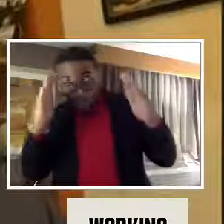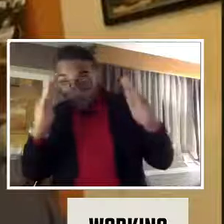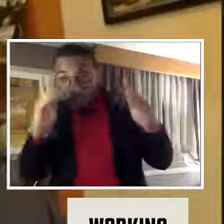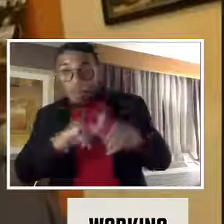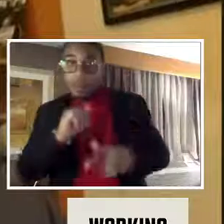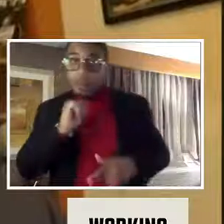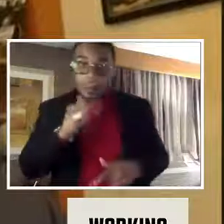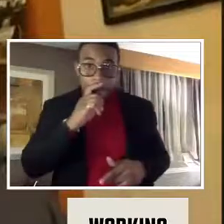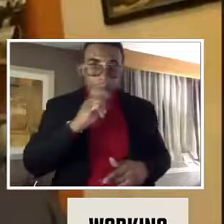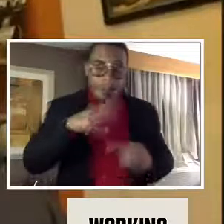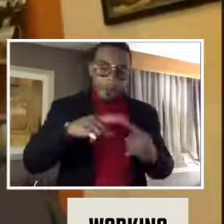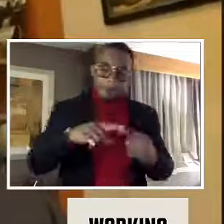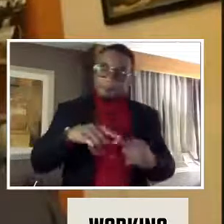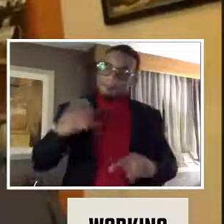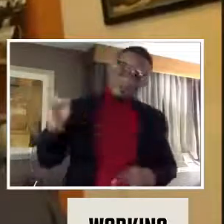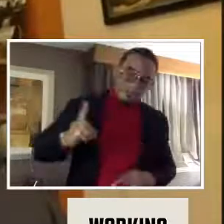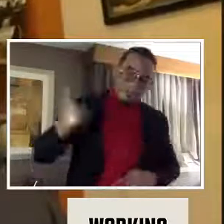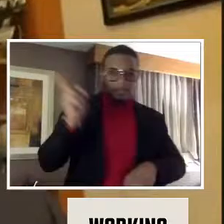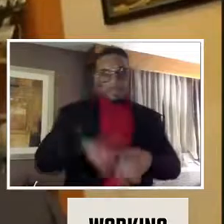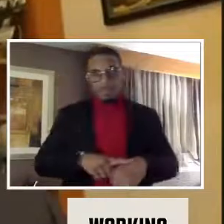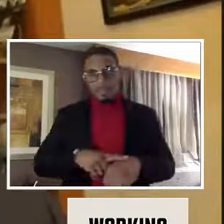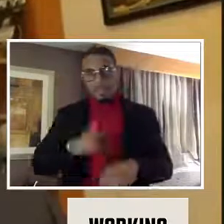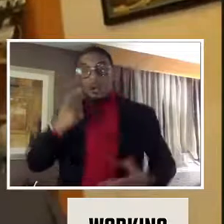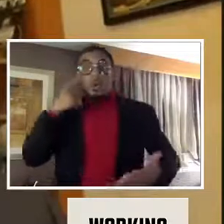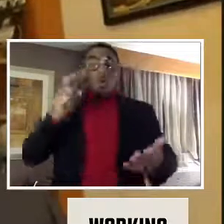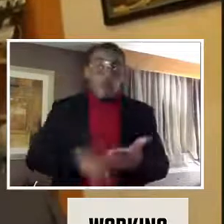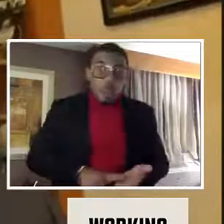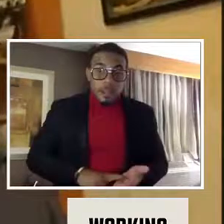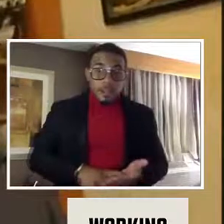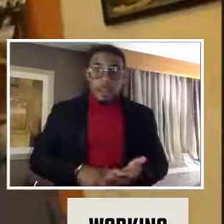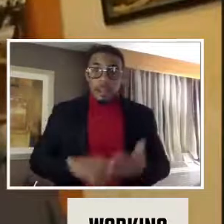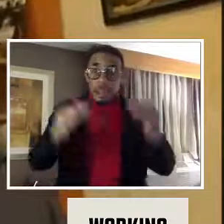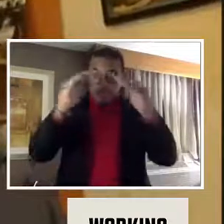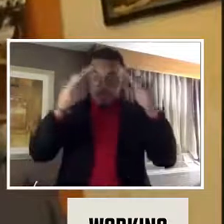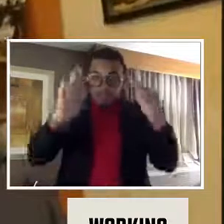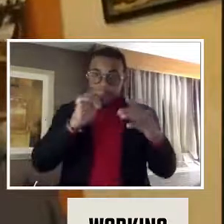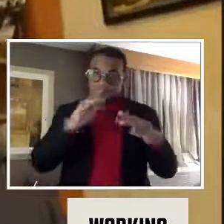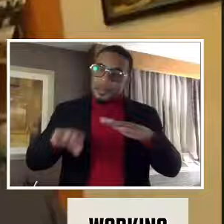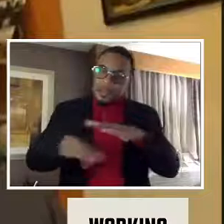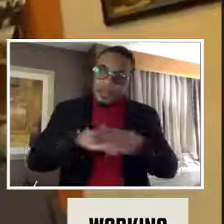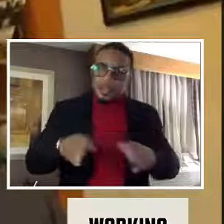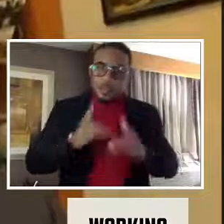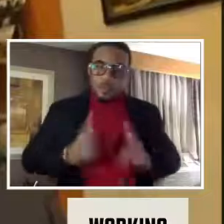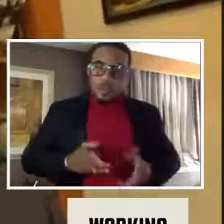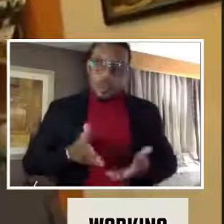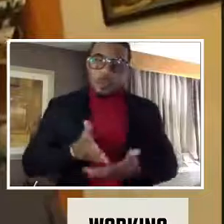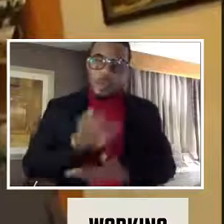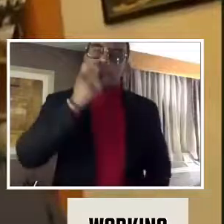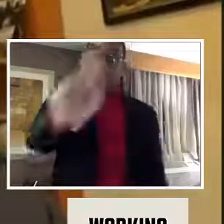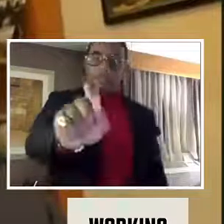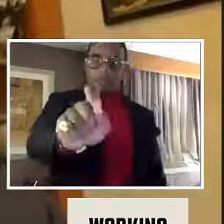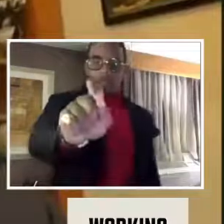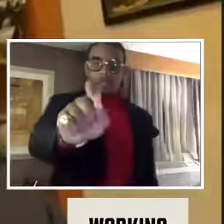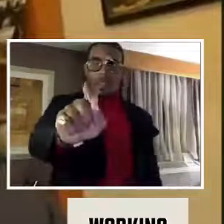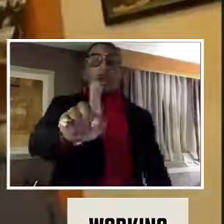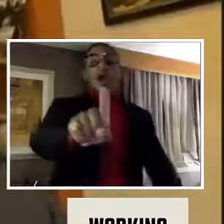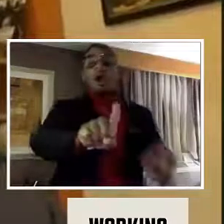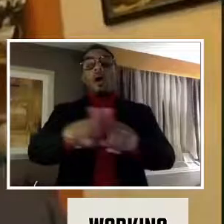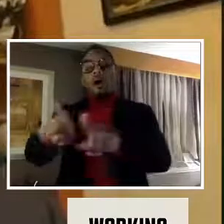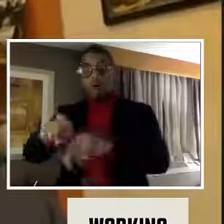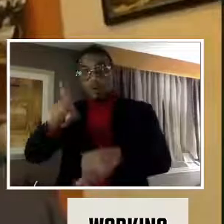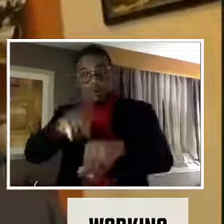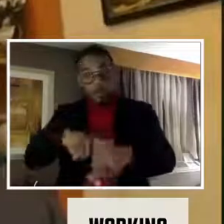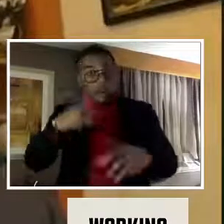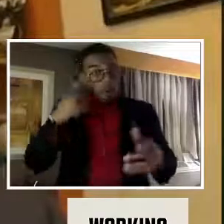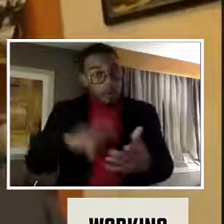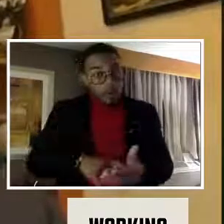their heads. It's about damn time that we recognize that housing is a basic human right, period. It's also time